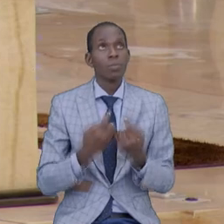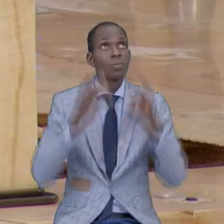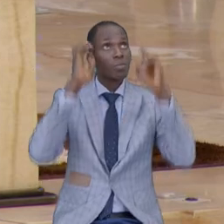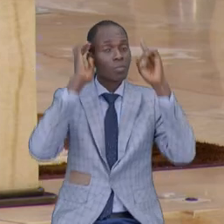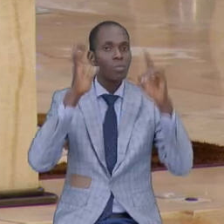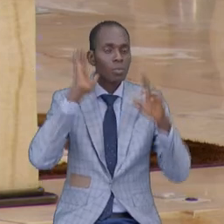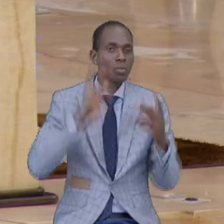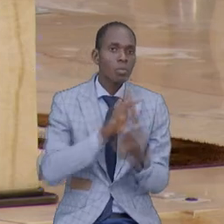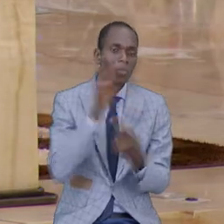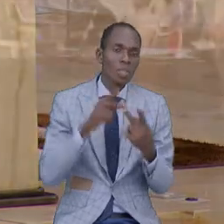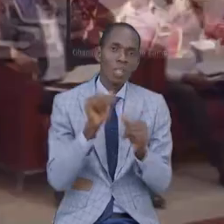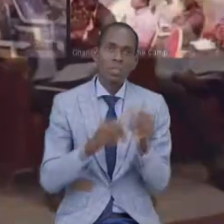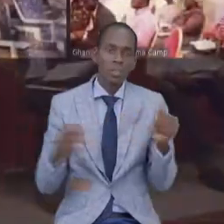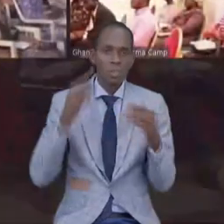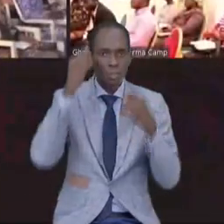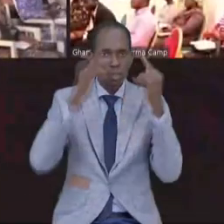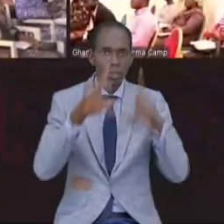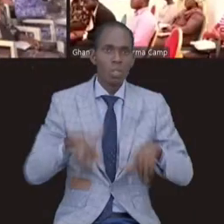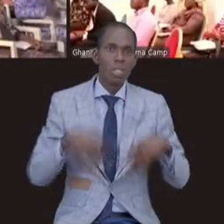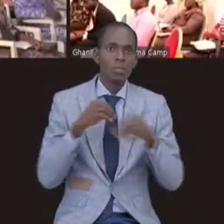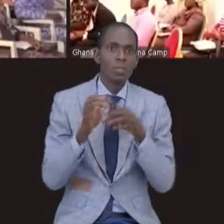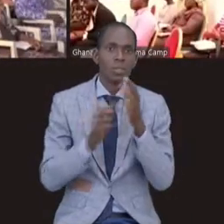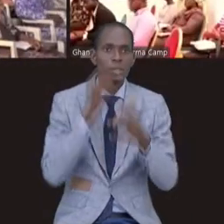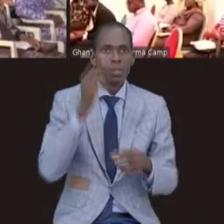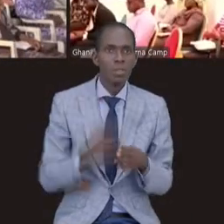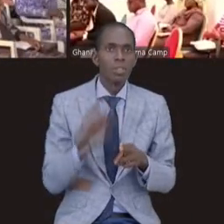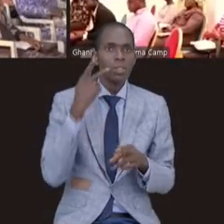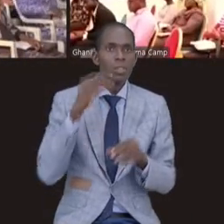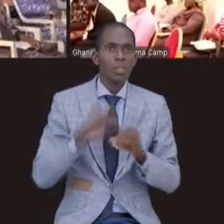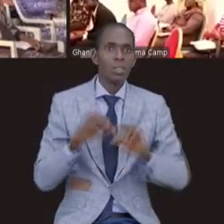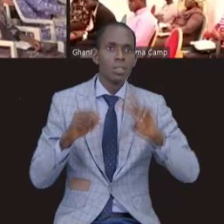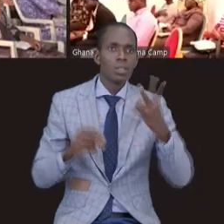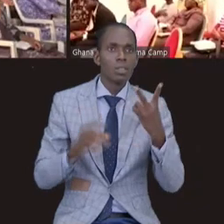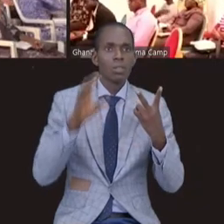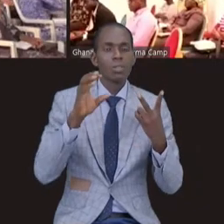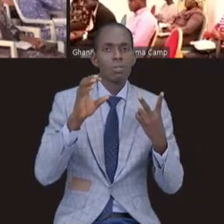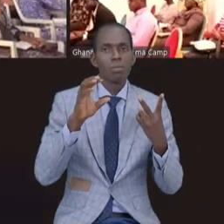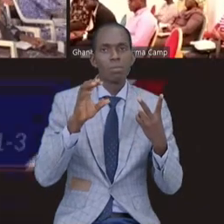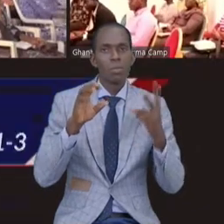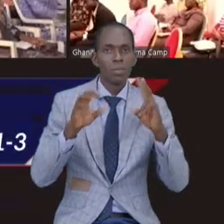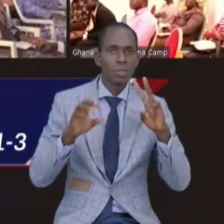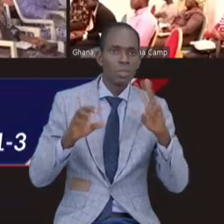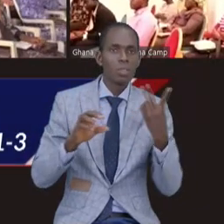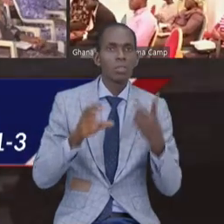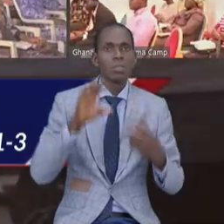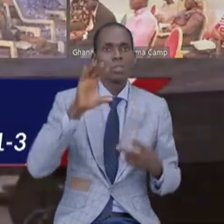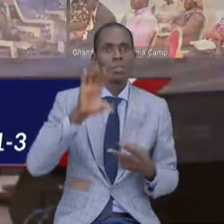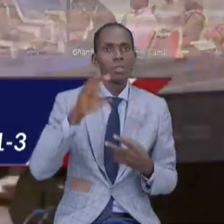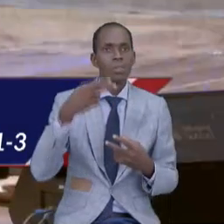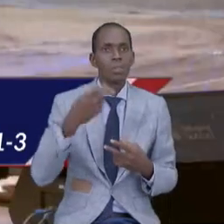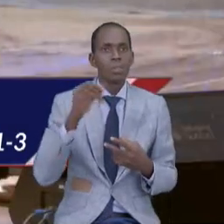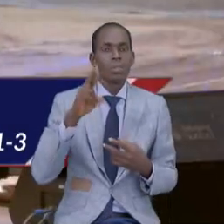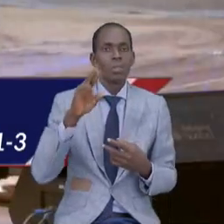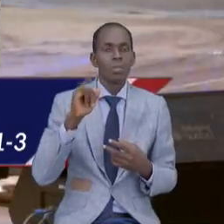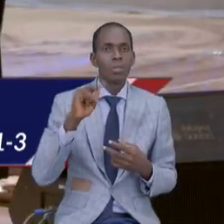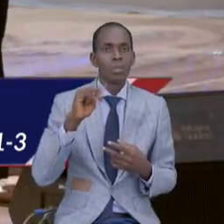perfect everything concerning your life. Look at 2 Chronicles chapter 25, verse